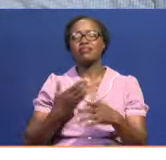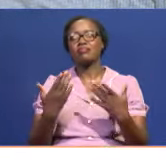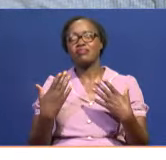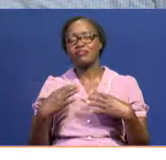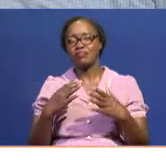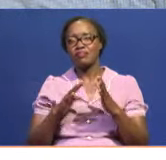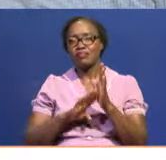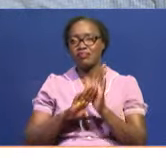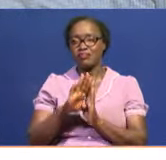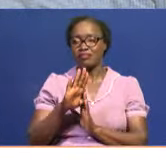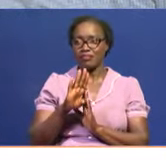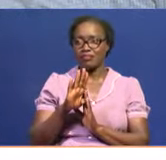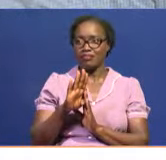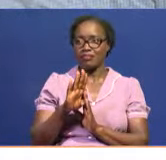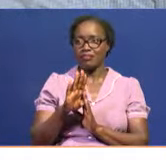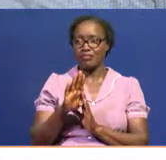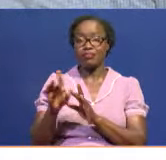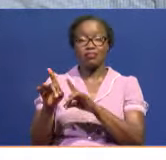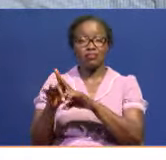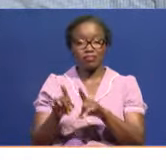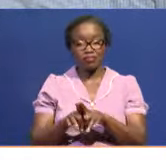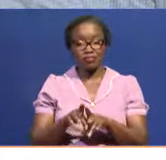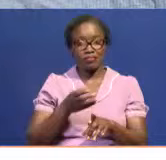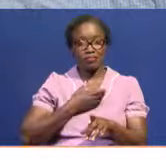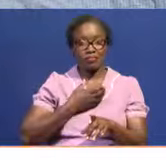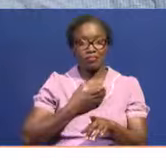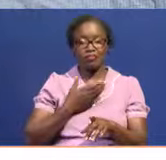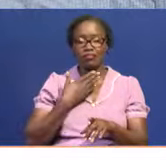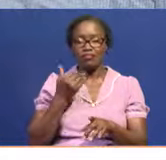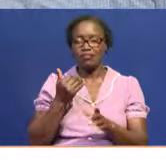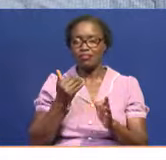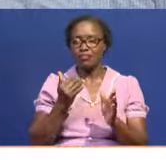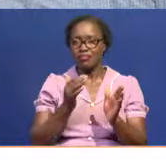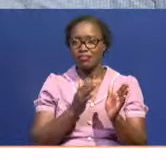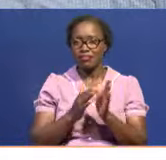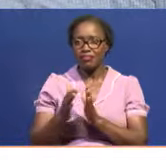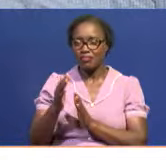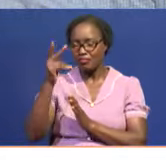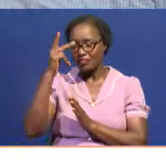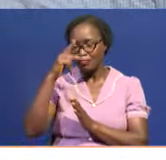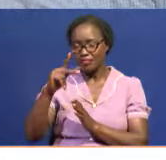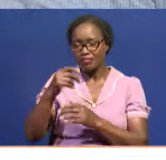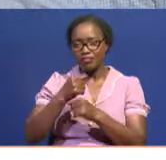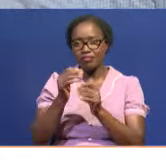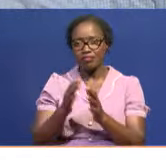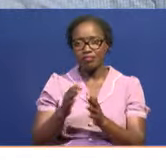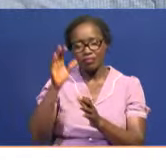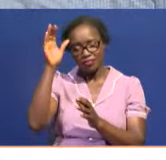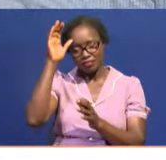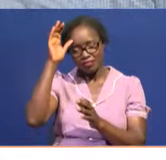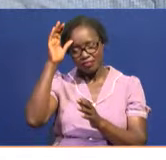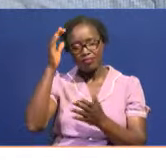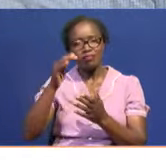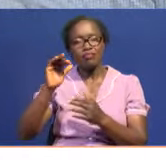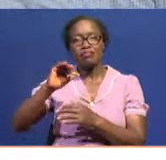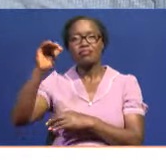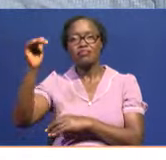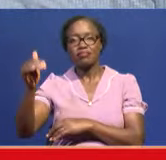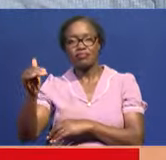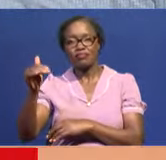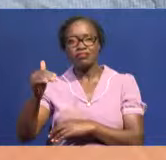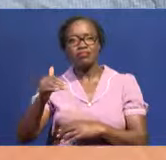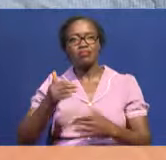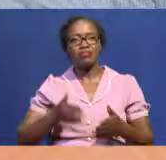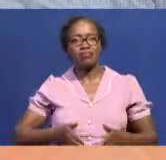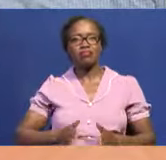Population and Development. And consequently, the council is urging planners and policymakers to factor in issues of urbanization,